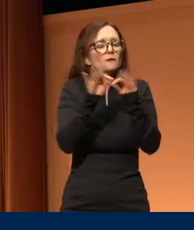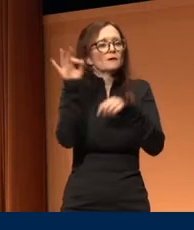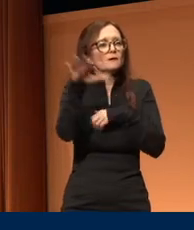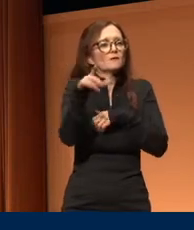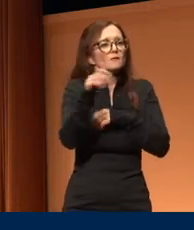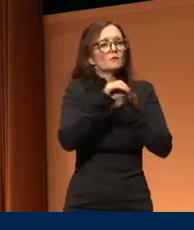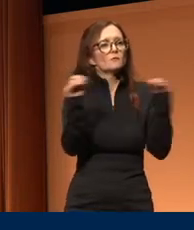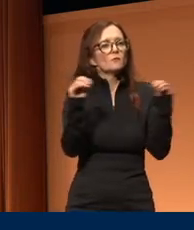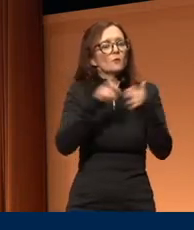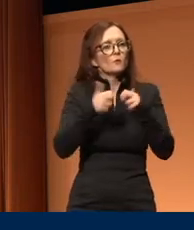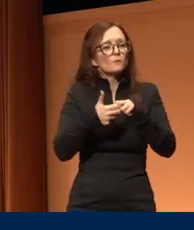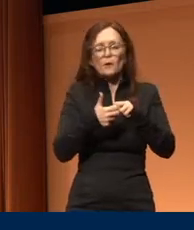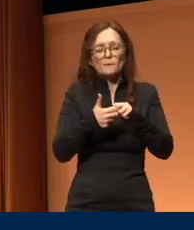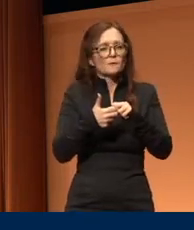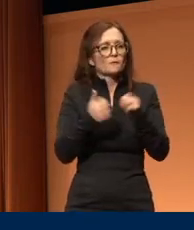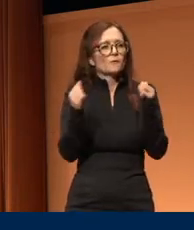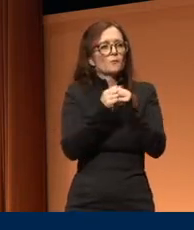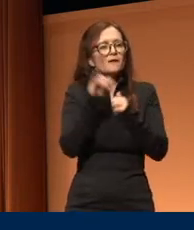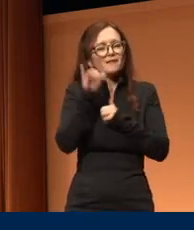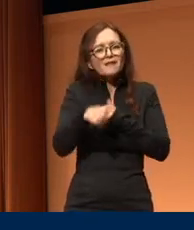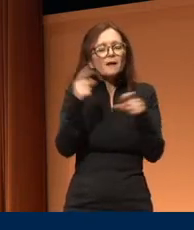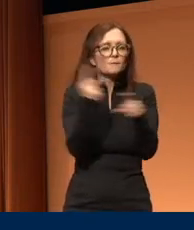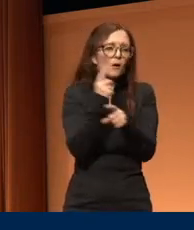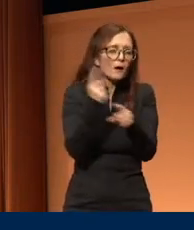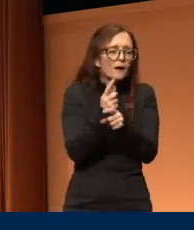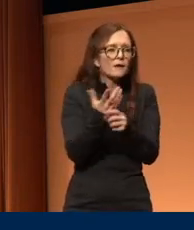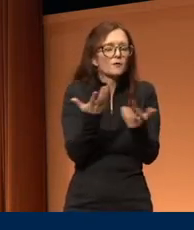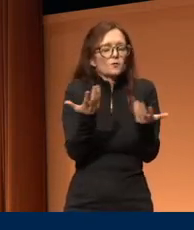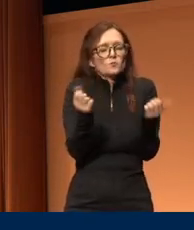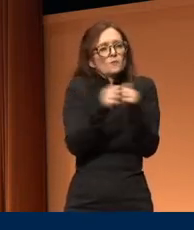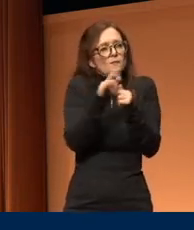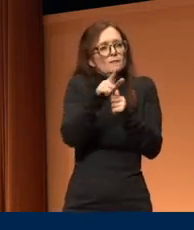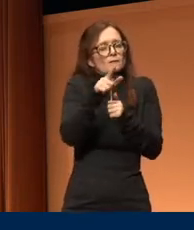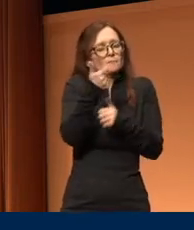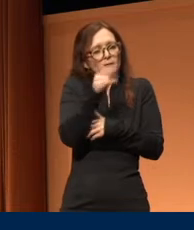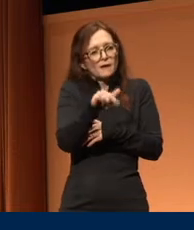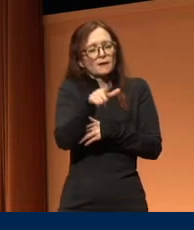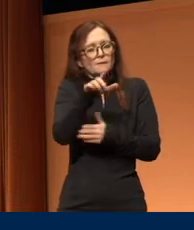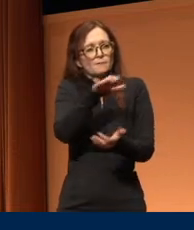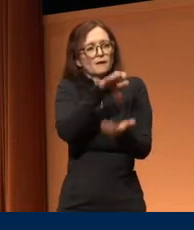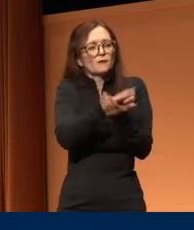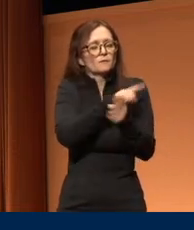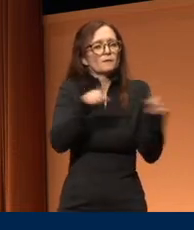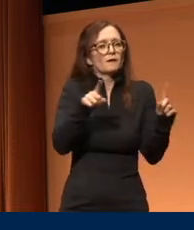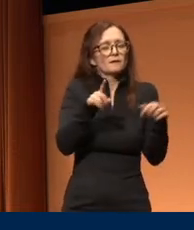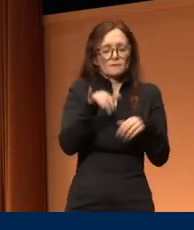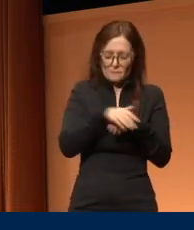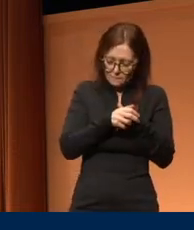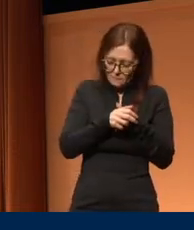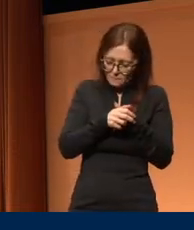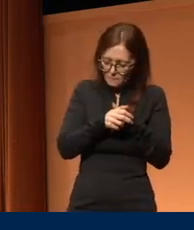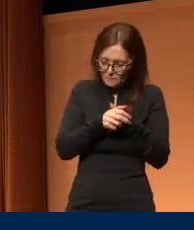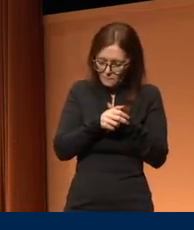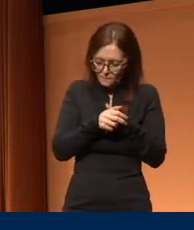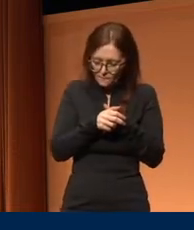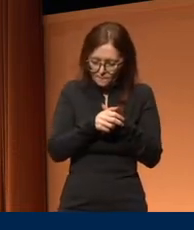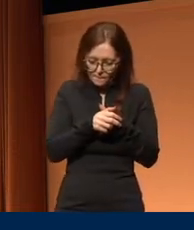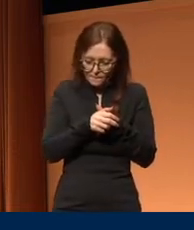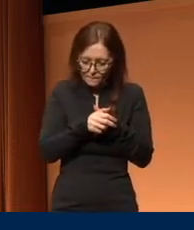He had no problem at all with the proposal for gay marriage. The hair rose on the back of our necks, applause broke